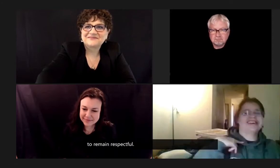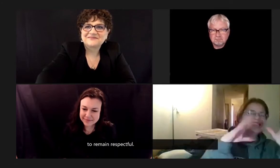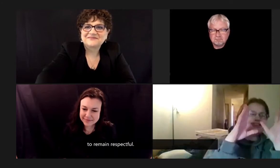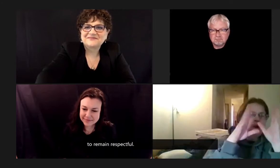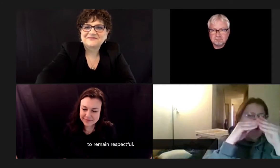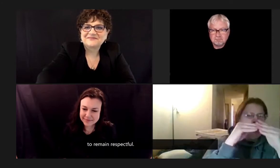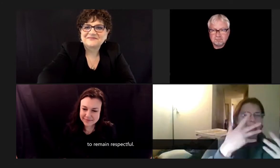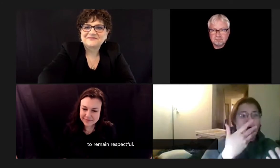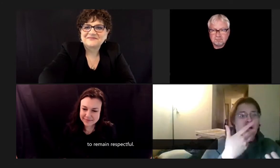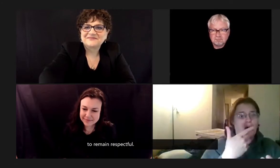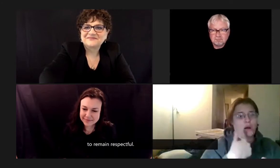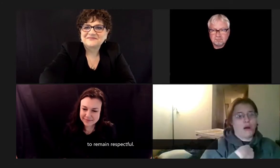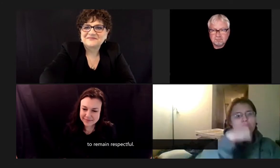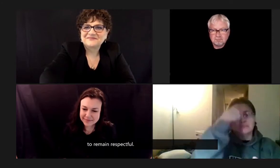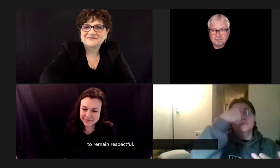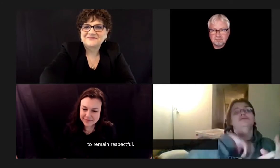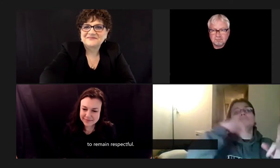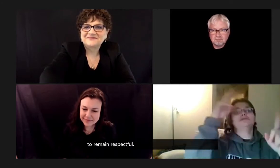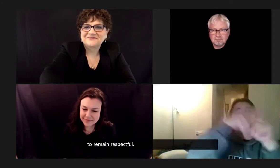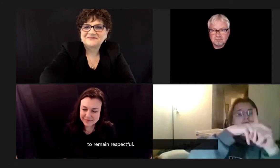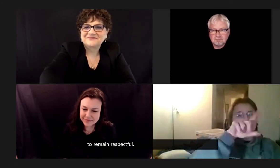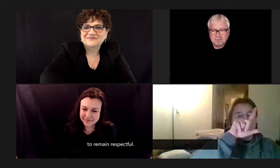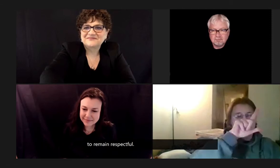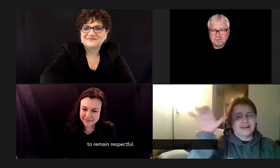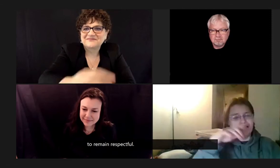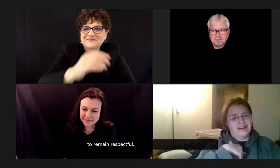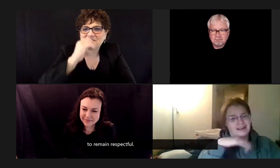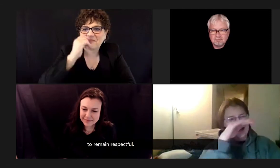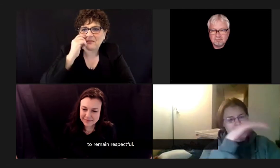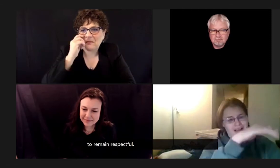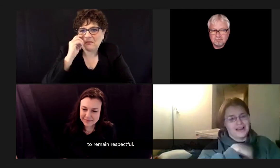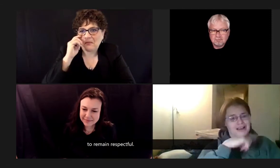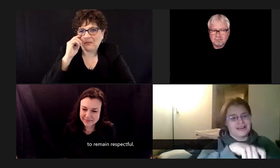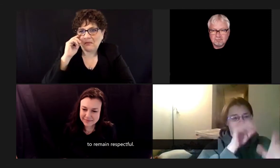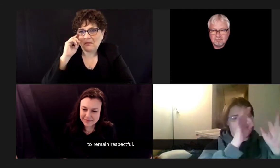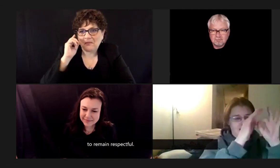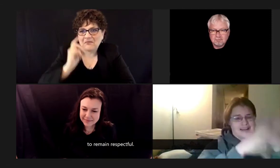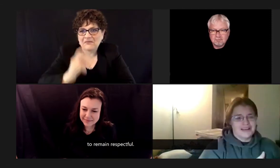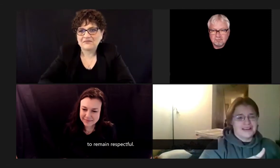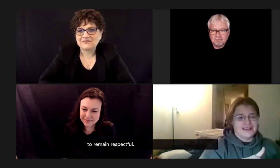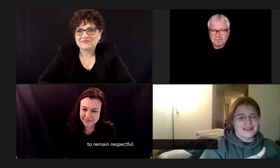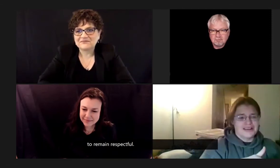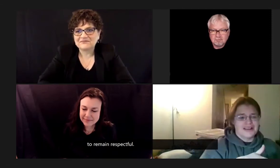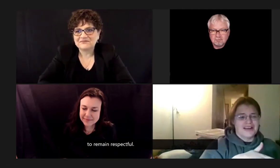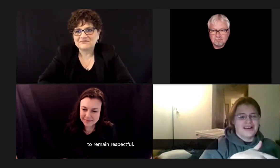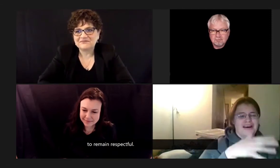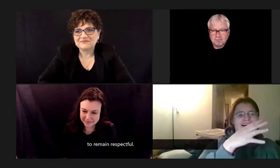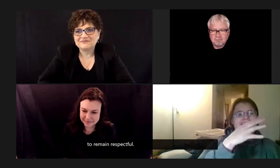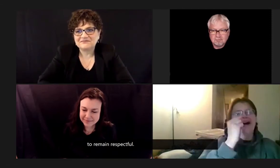where there was testimony and hearing, and the LCC